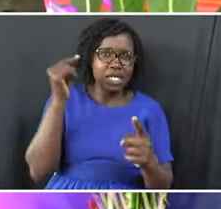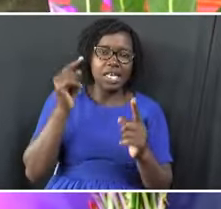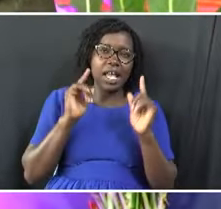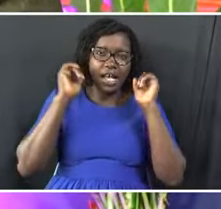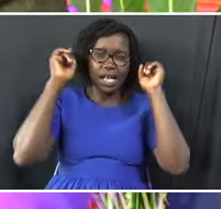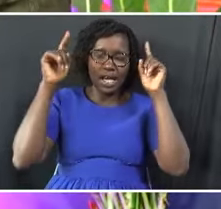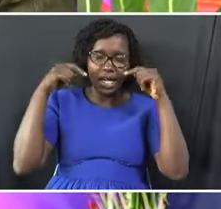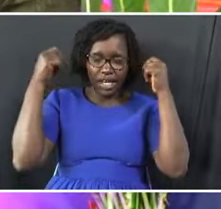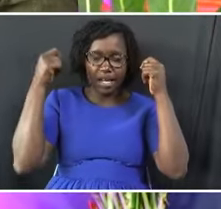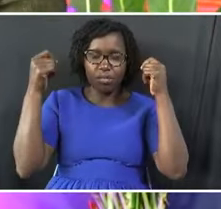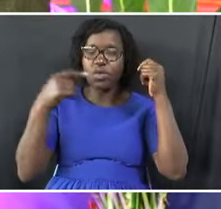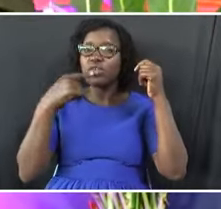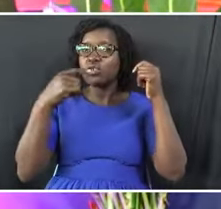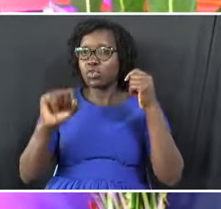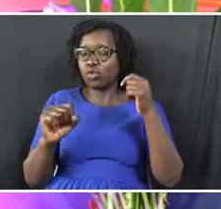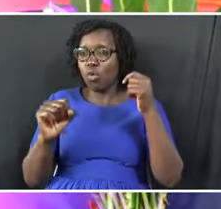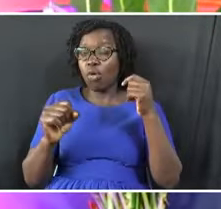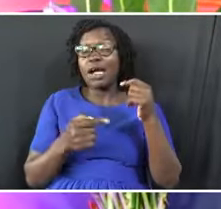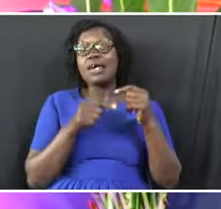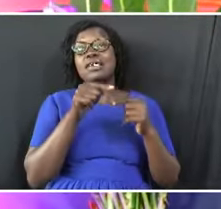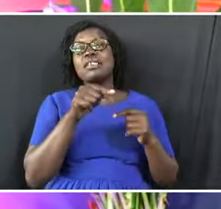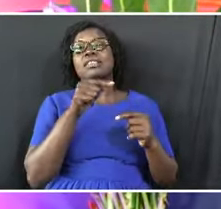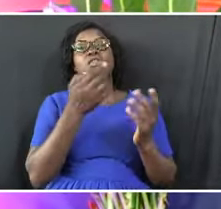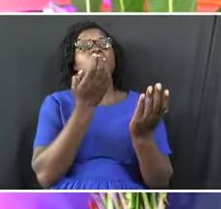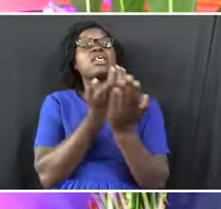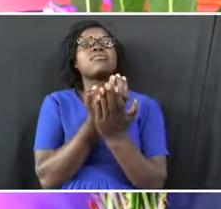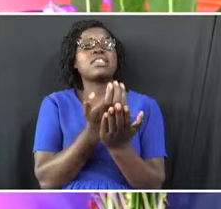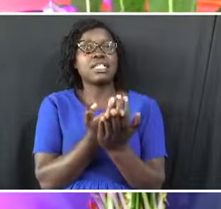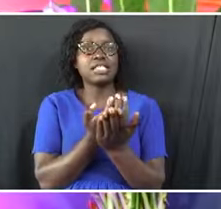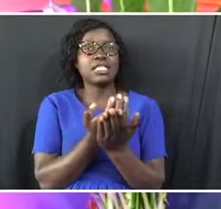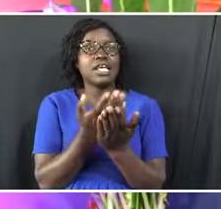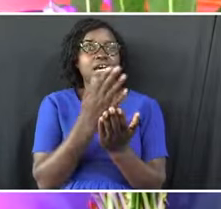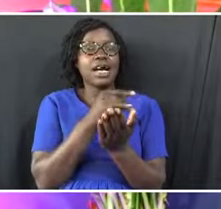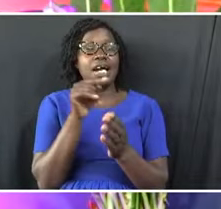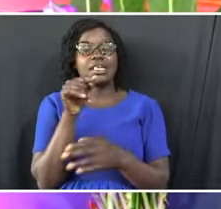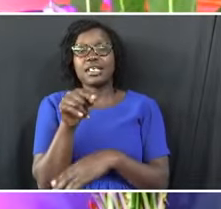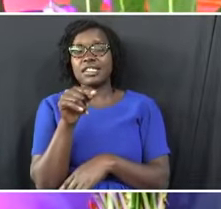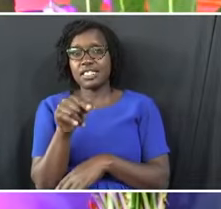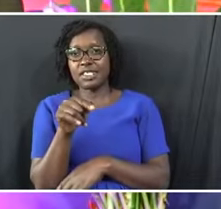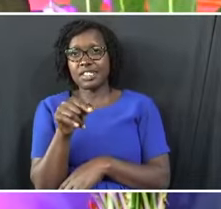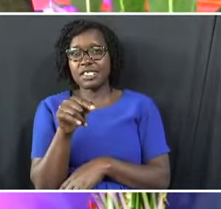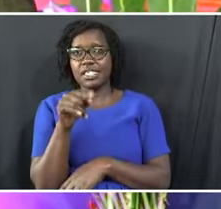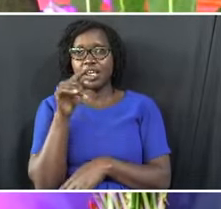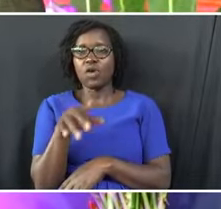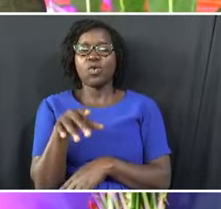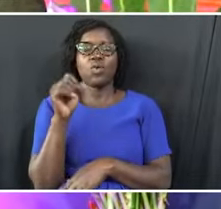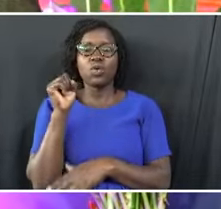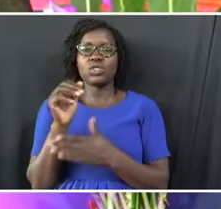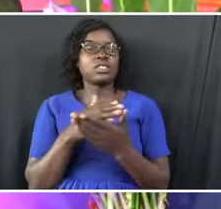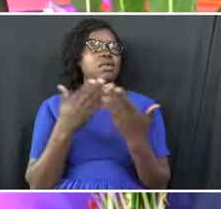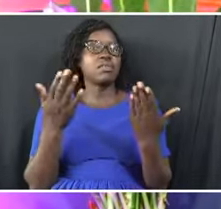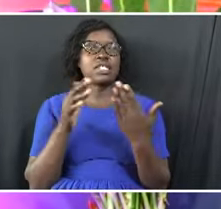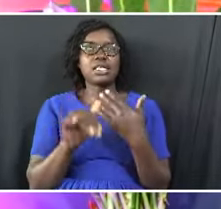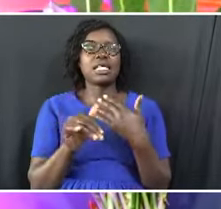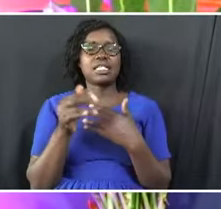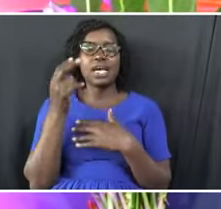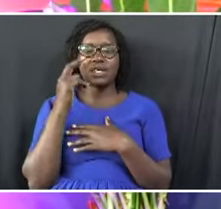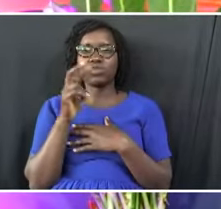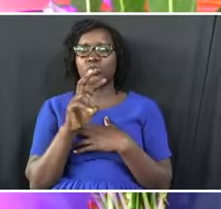lamb. So this was evidence, and this was something that I